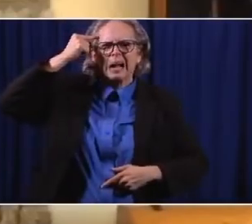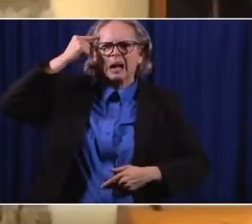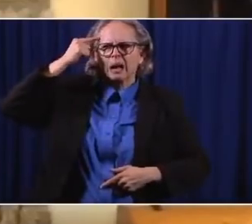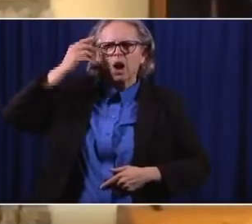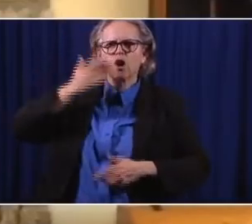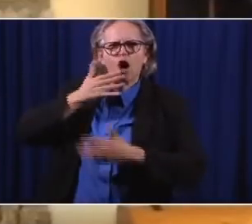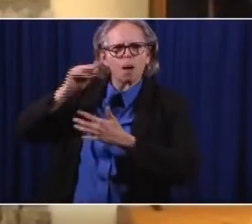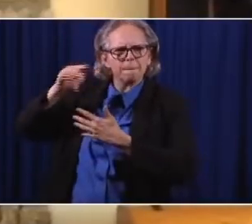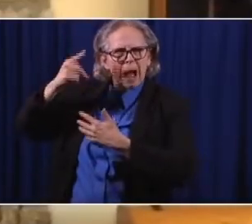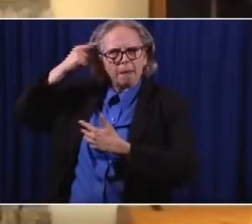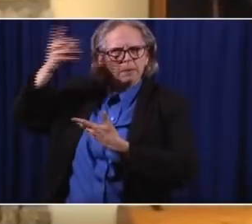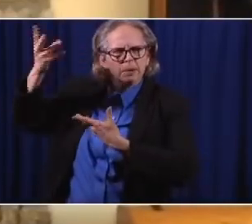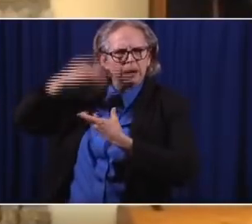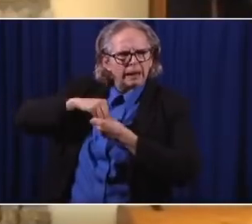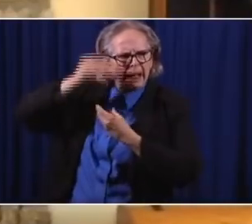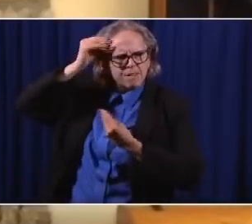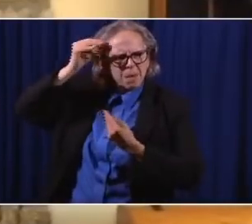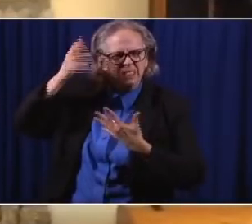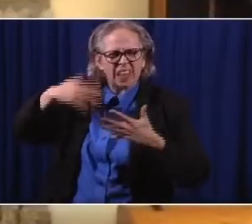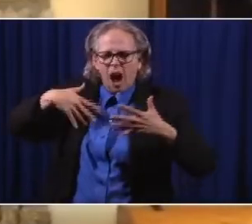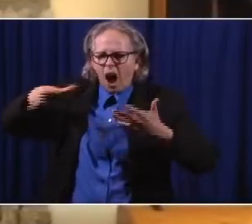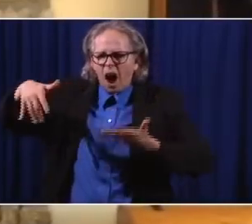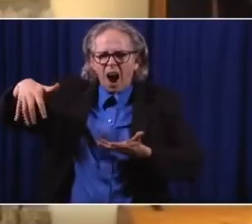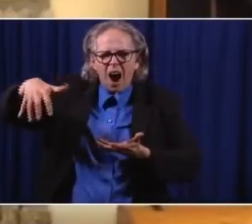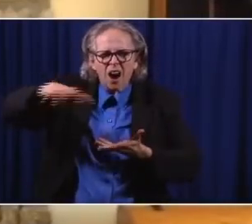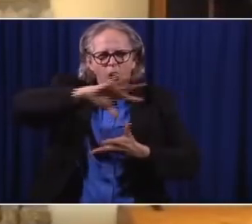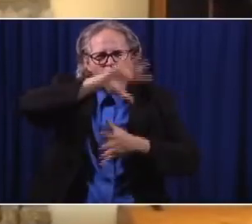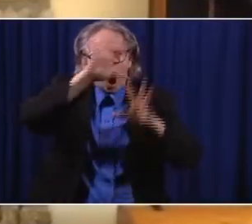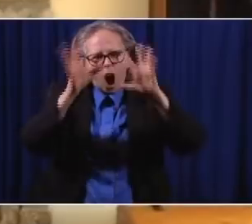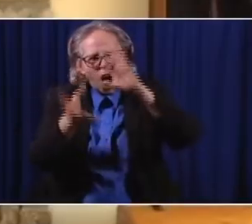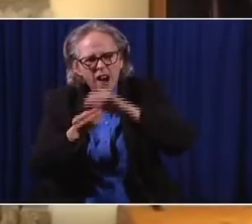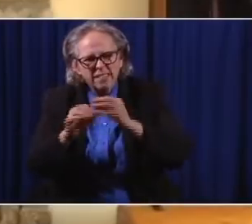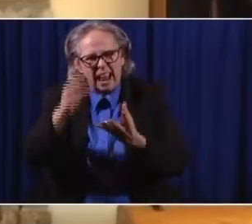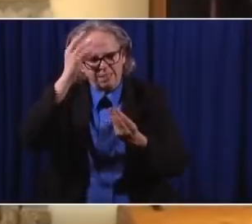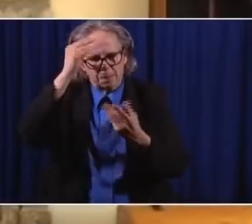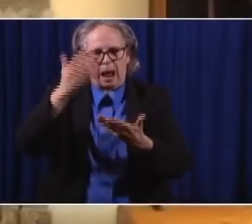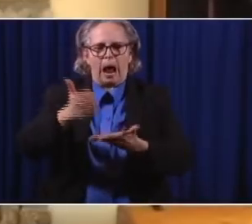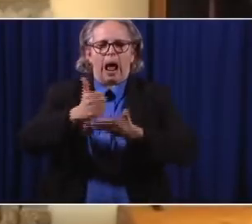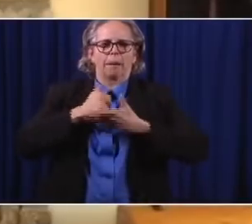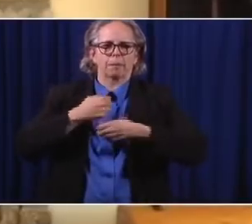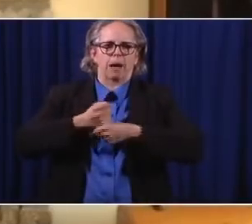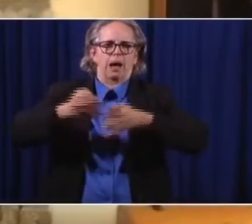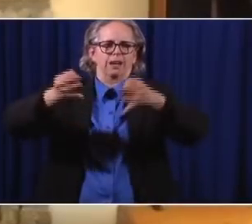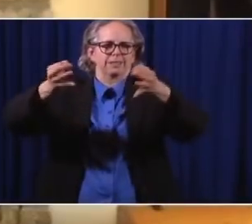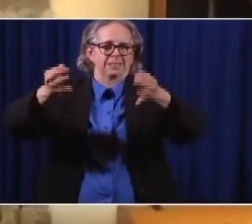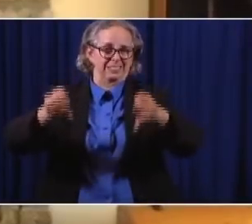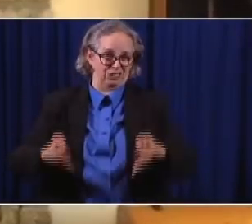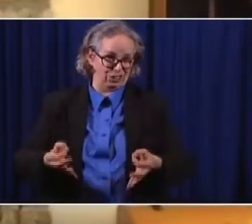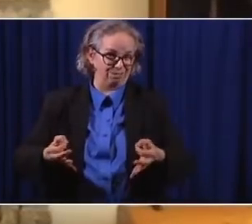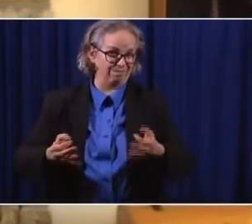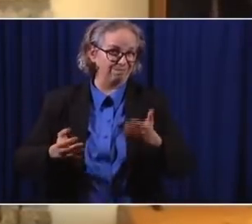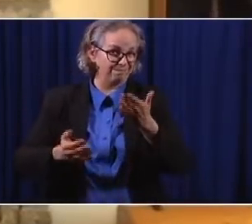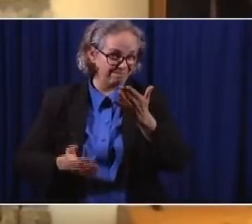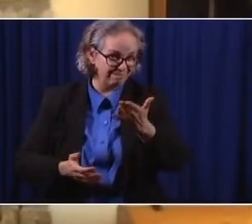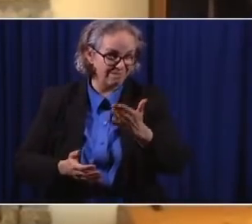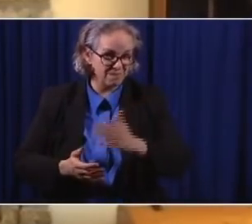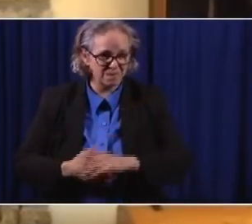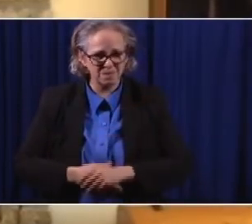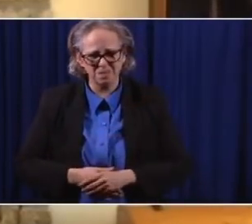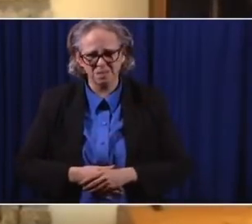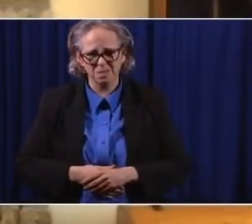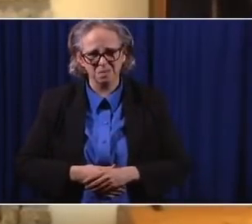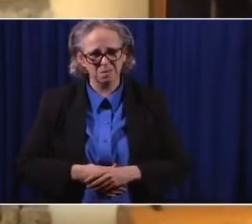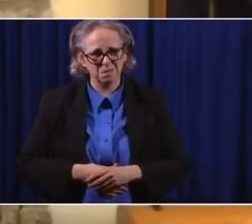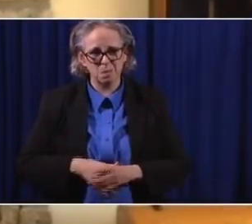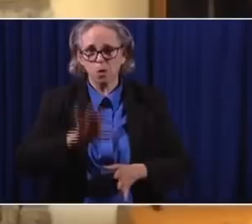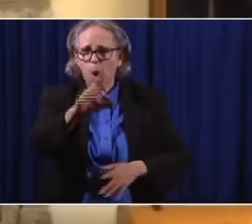So I think I would look at, all of those things. And that's why, I appreciate your question, because I really